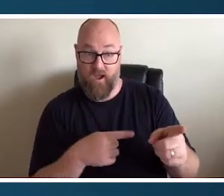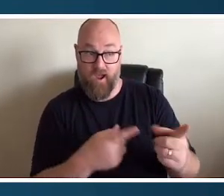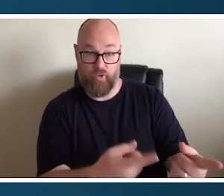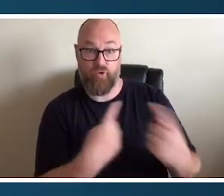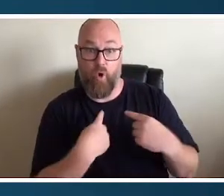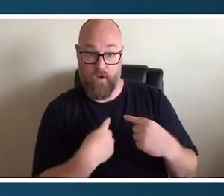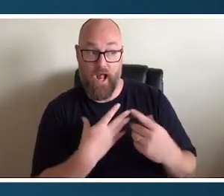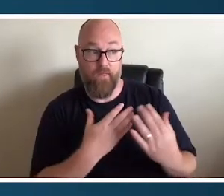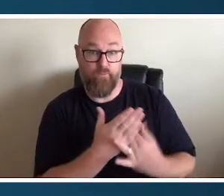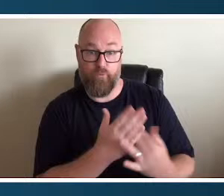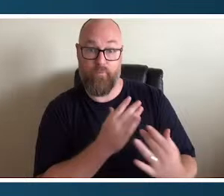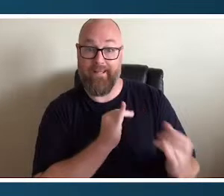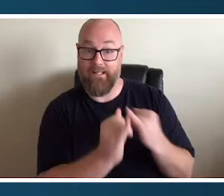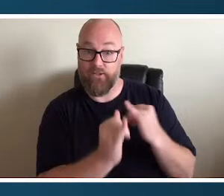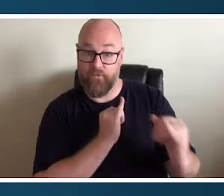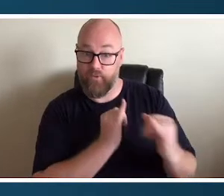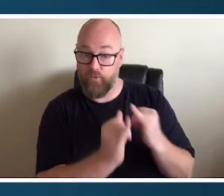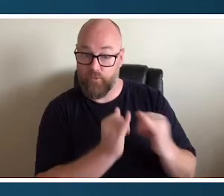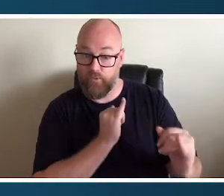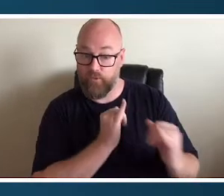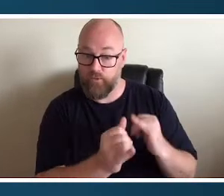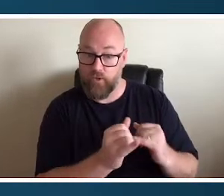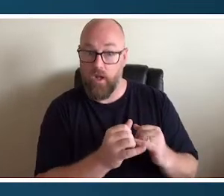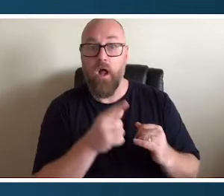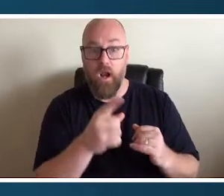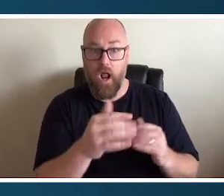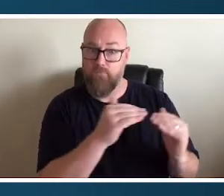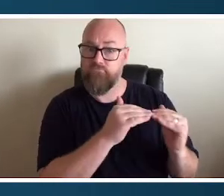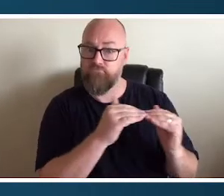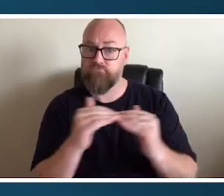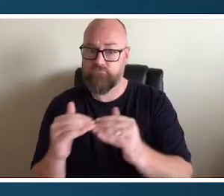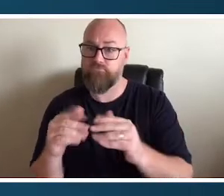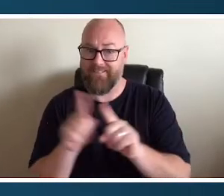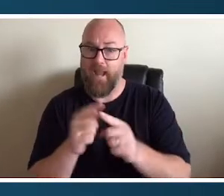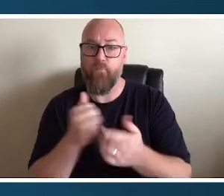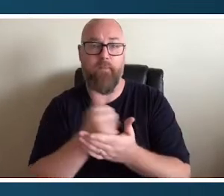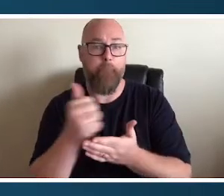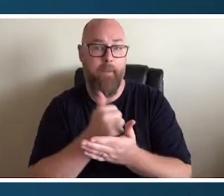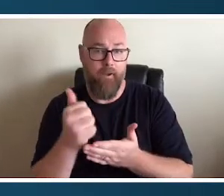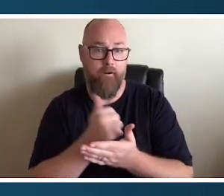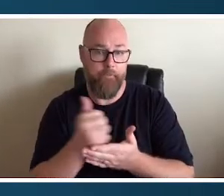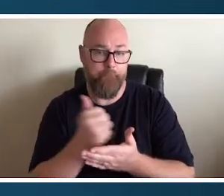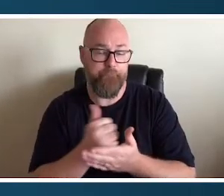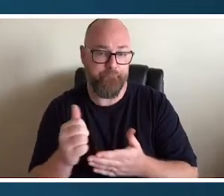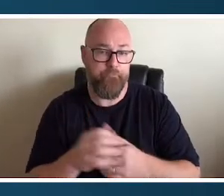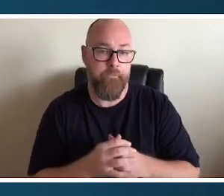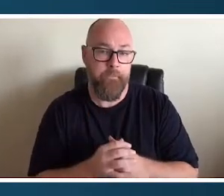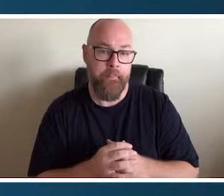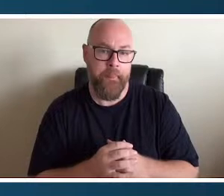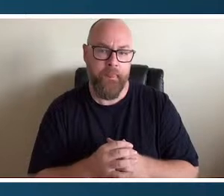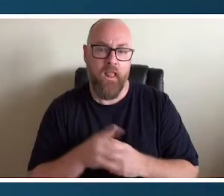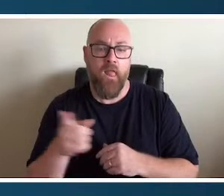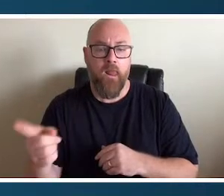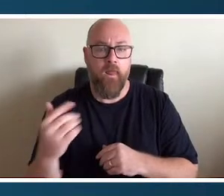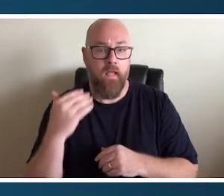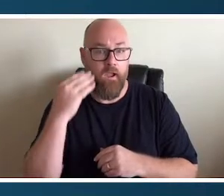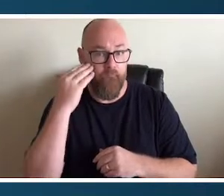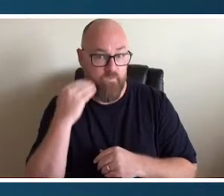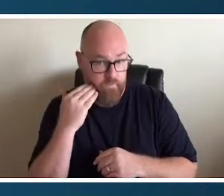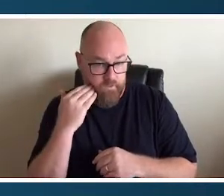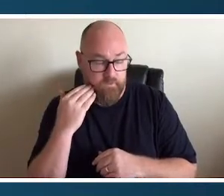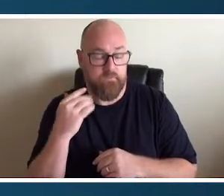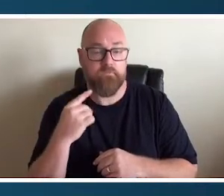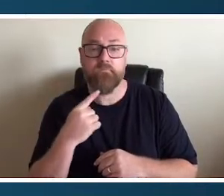interviews are consistent with what we see through the quantitative data. So for example, a female Ni Vanuatu worker